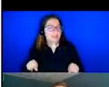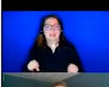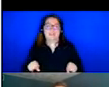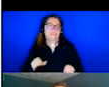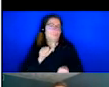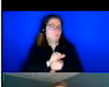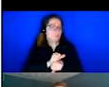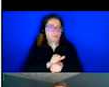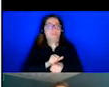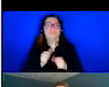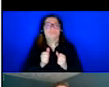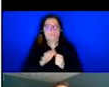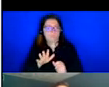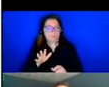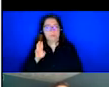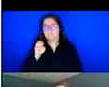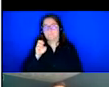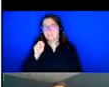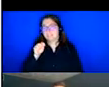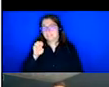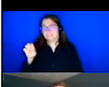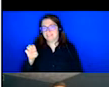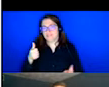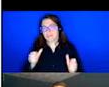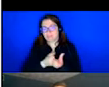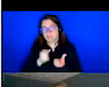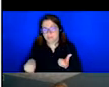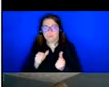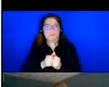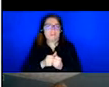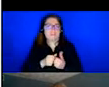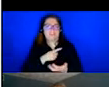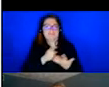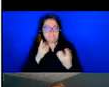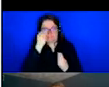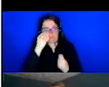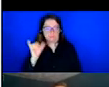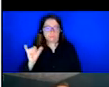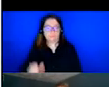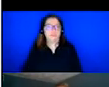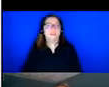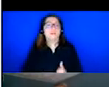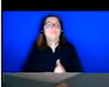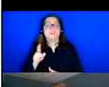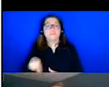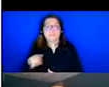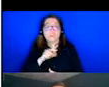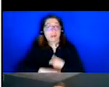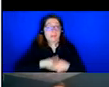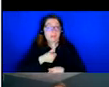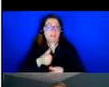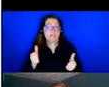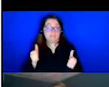how to support that too as well. And I see most of the folks are coming here as alums, so I'm hoping that this is